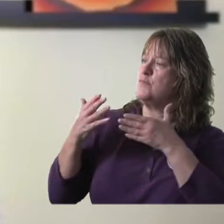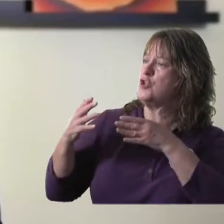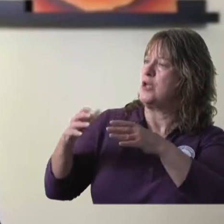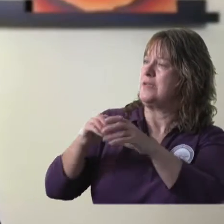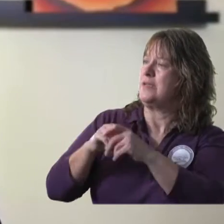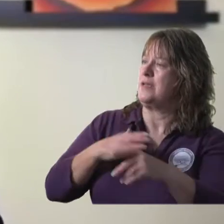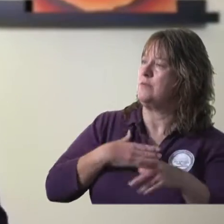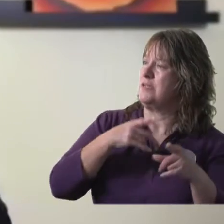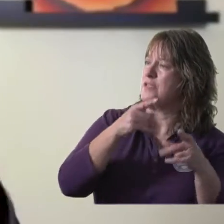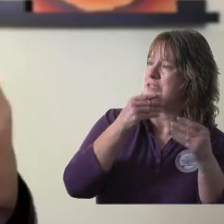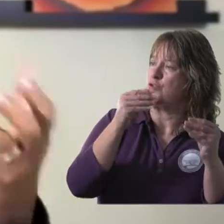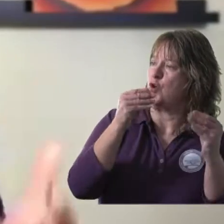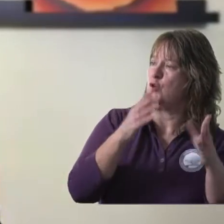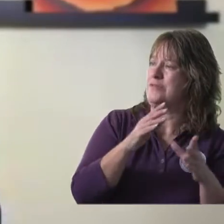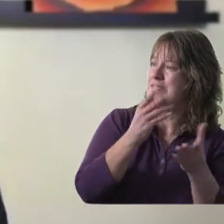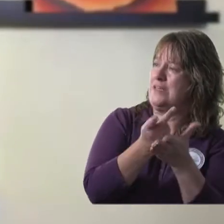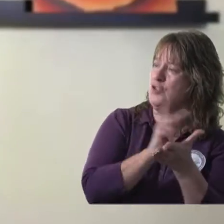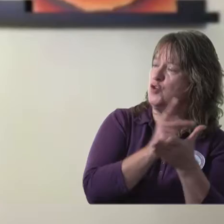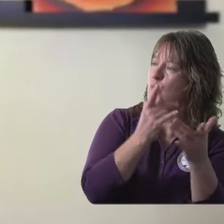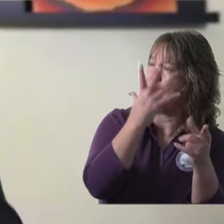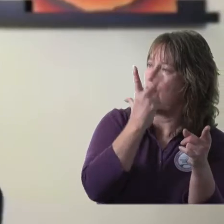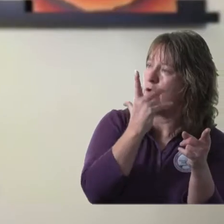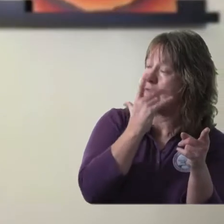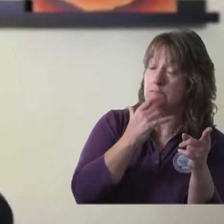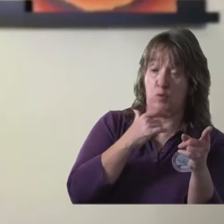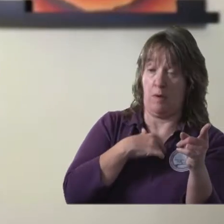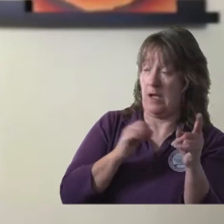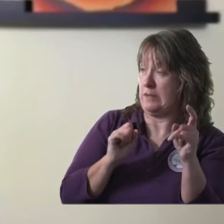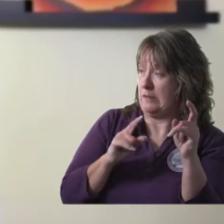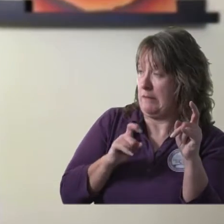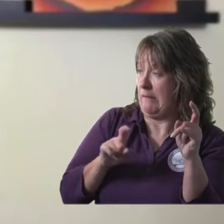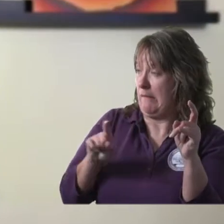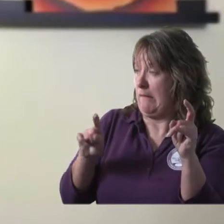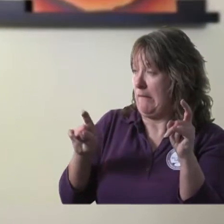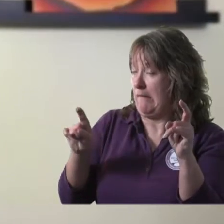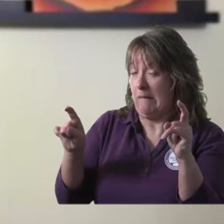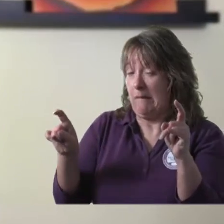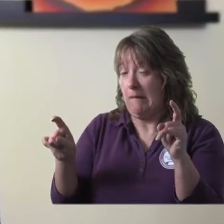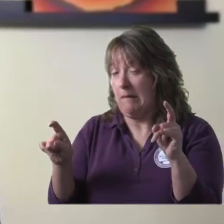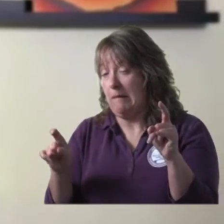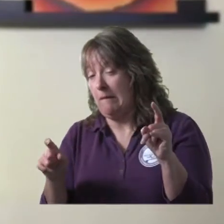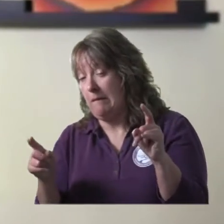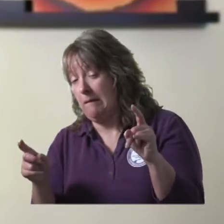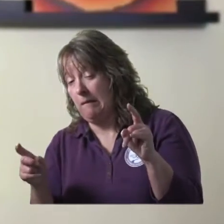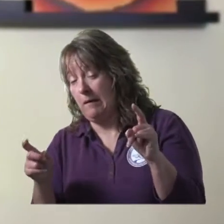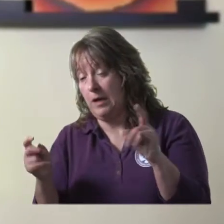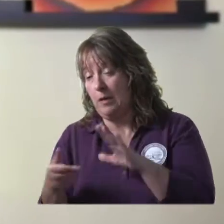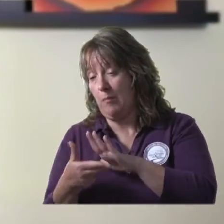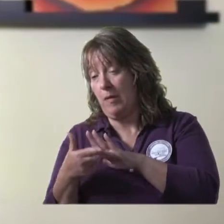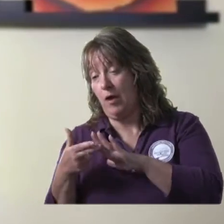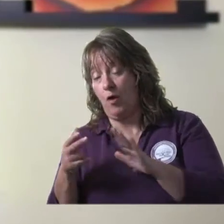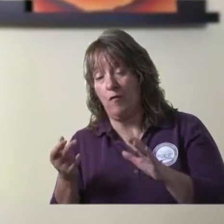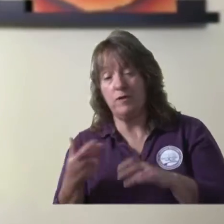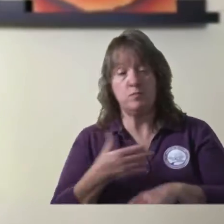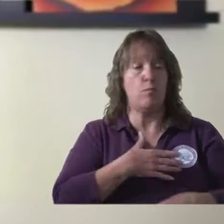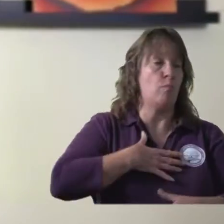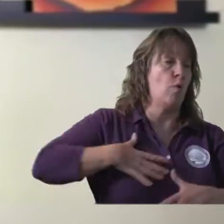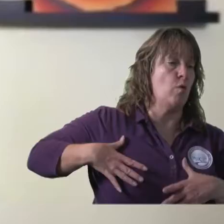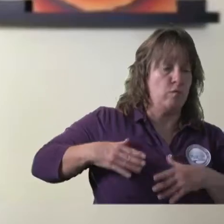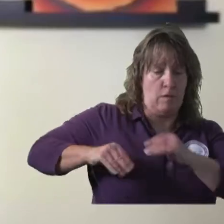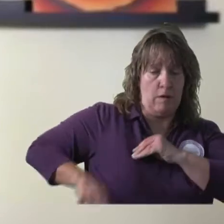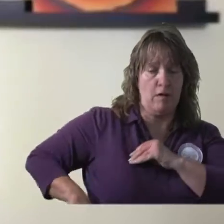drug dealer's kitchen, waiting for him to fall asleep so that I might creep into his stash spot and place a Band-Aid over this bullet wound of